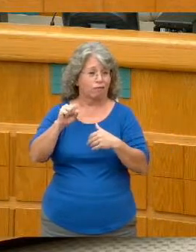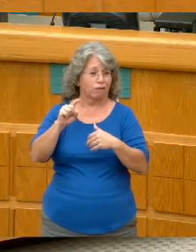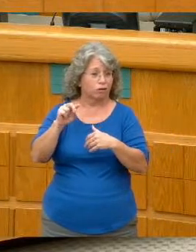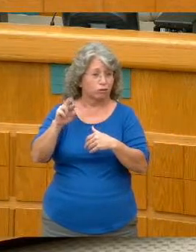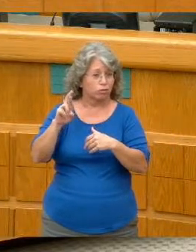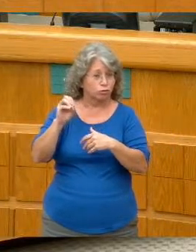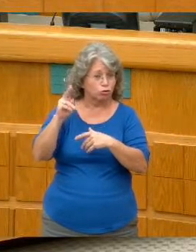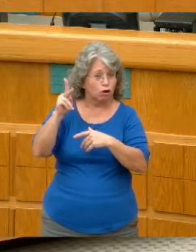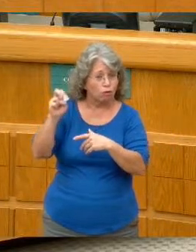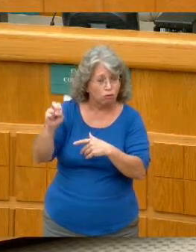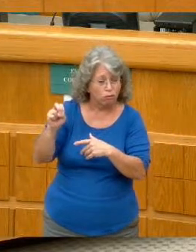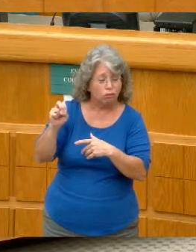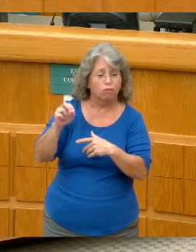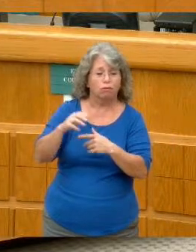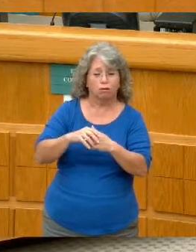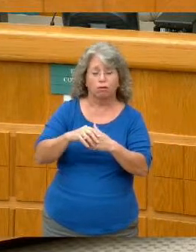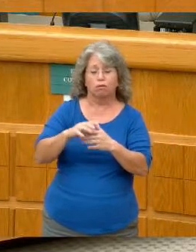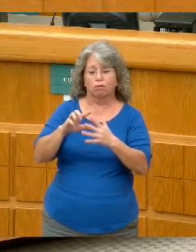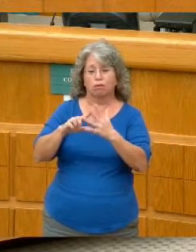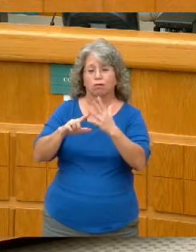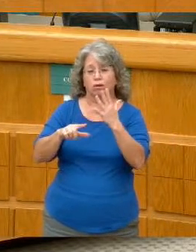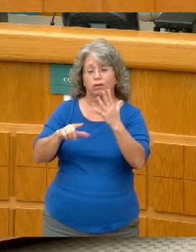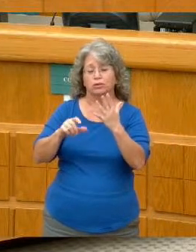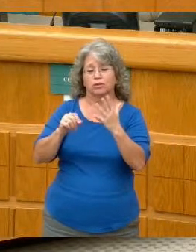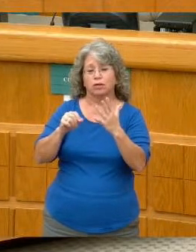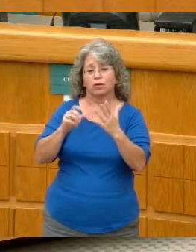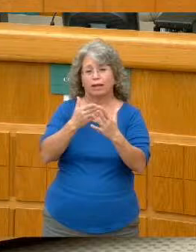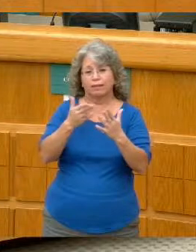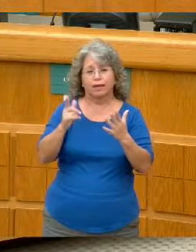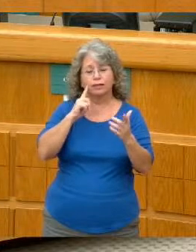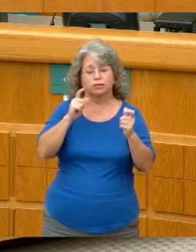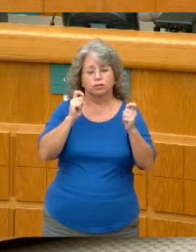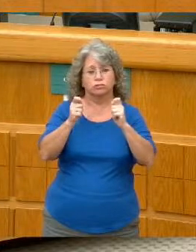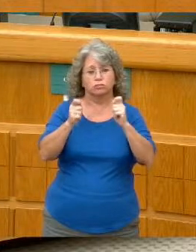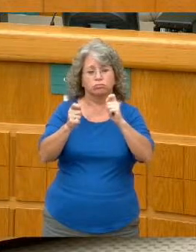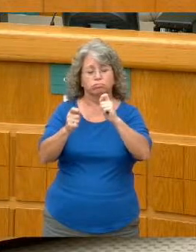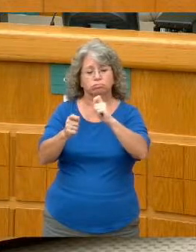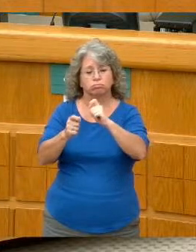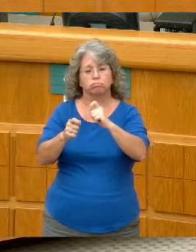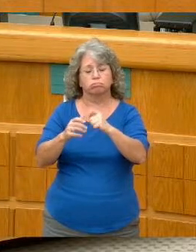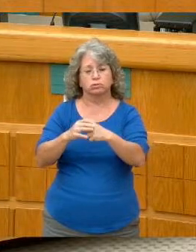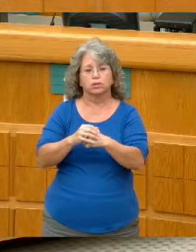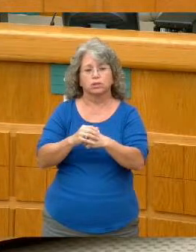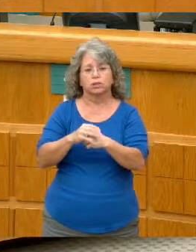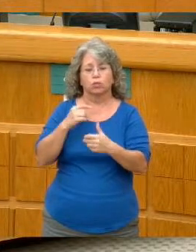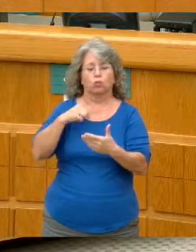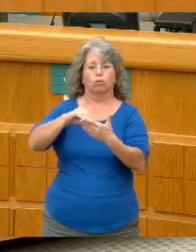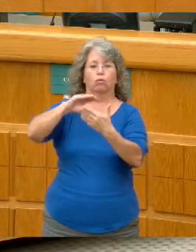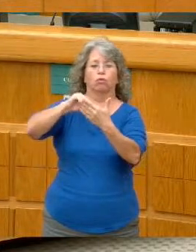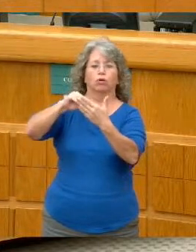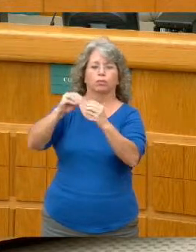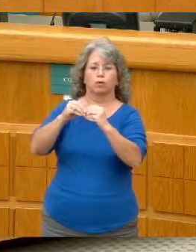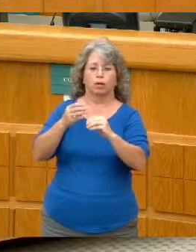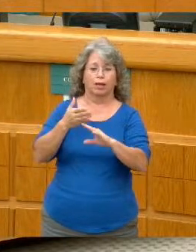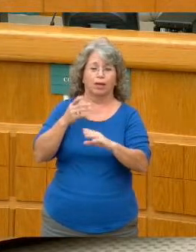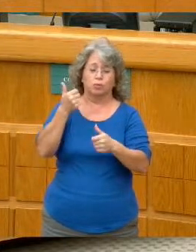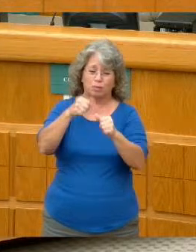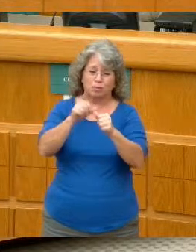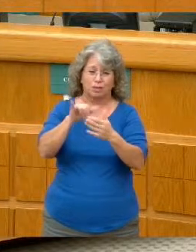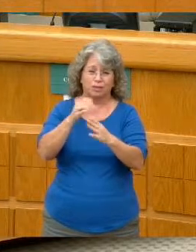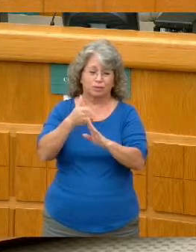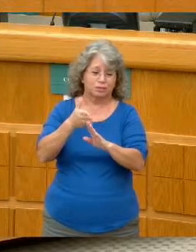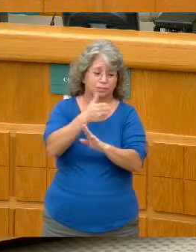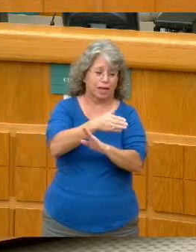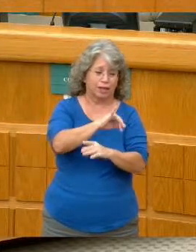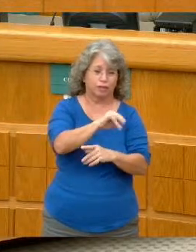strokes. So all these things, these are evolving. And back in June, I think the timeline of